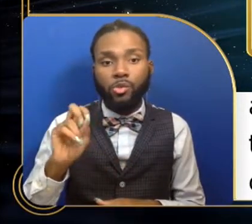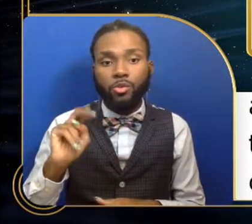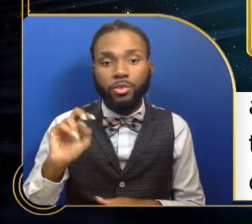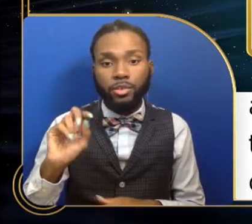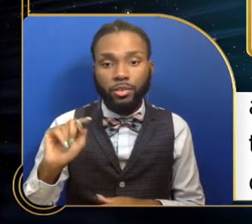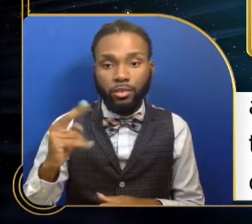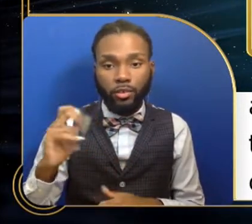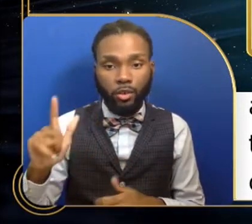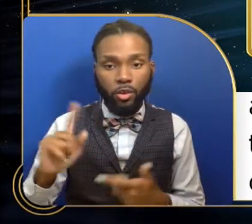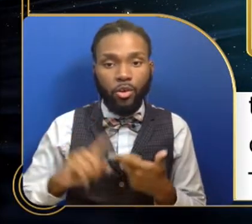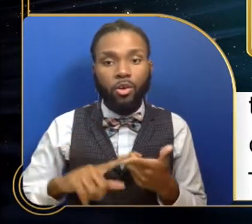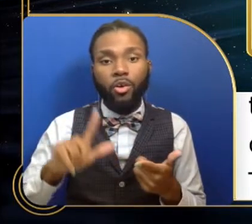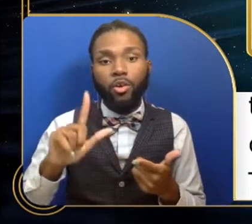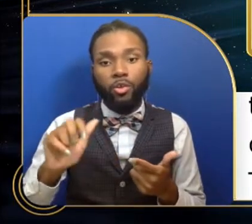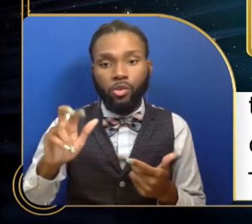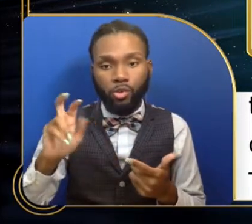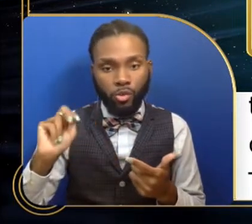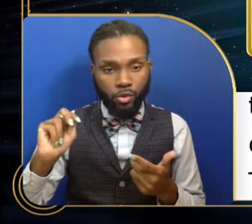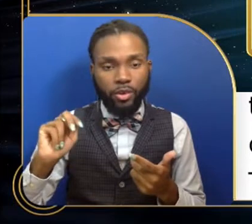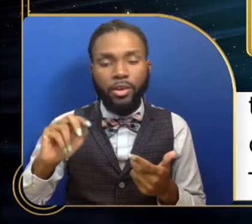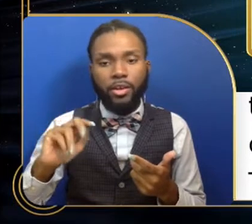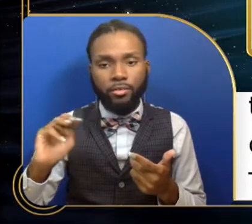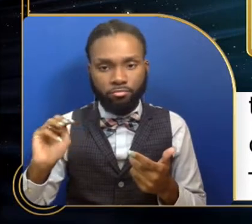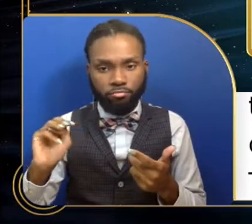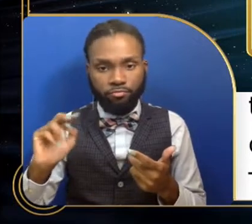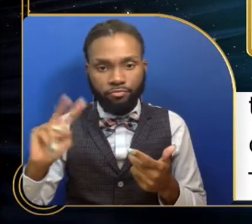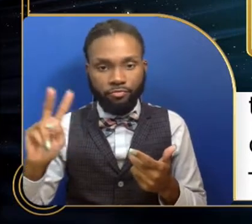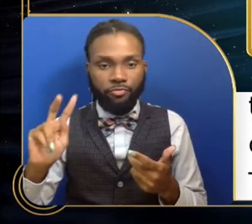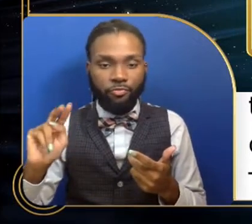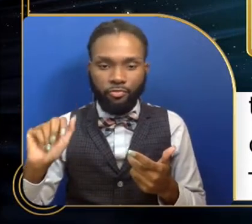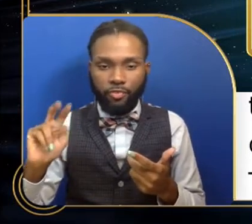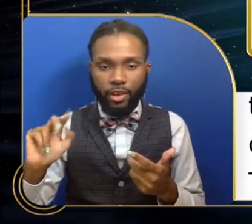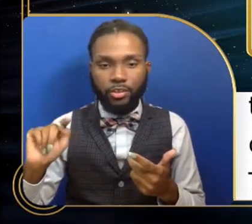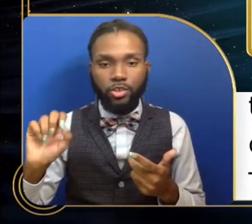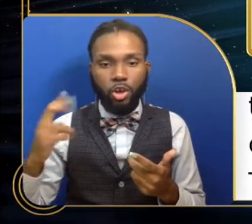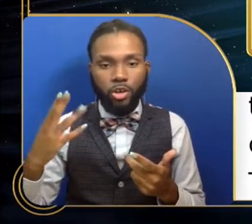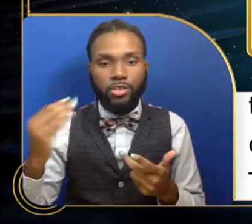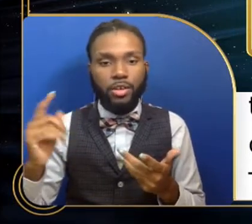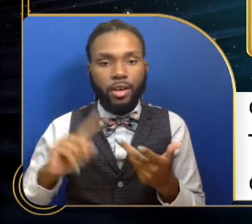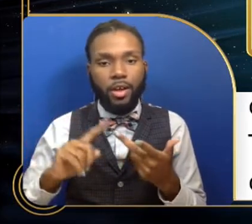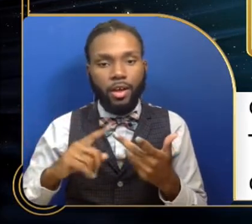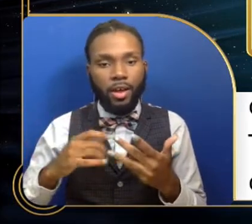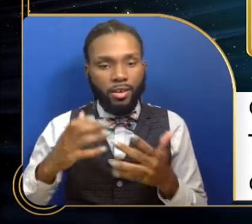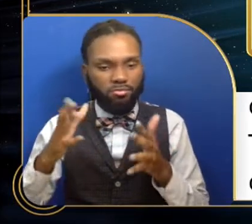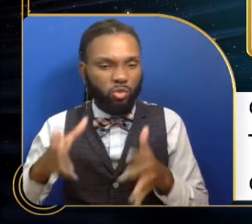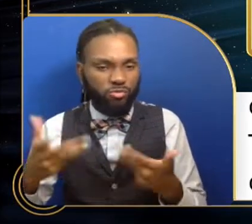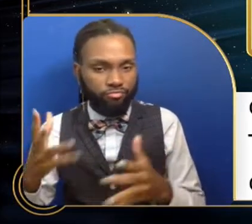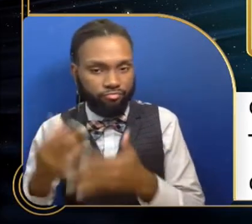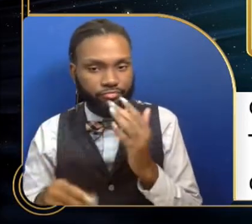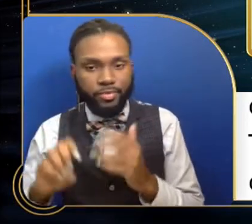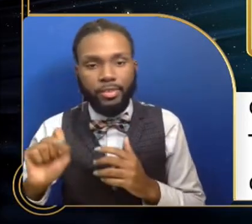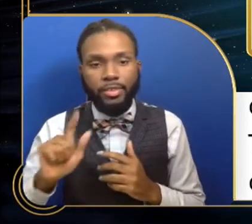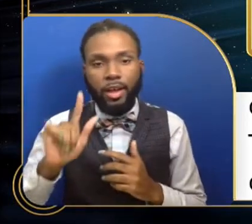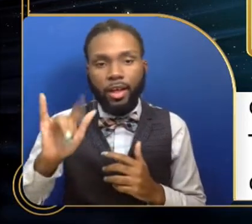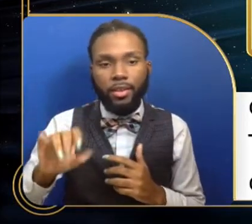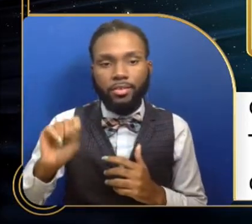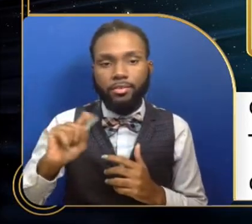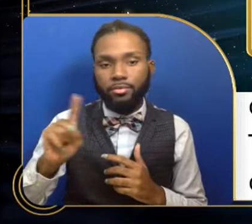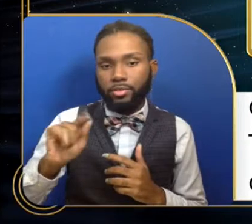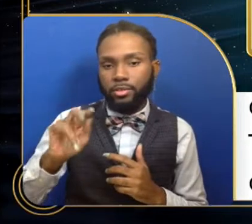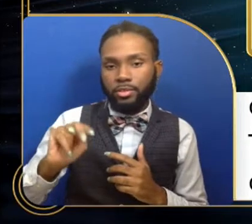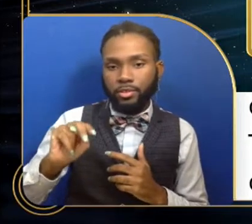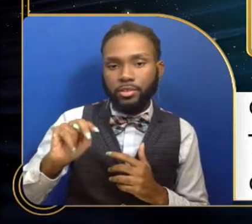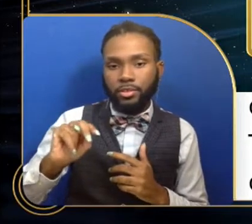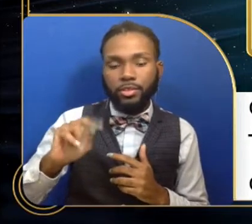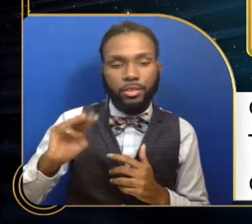and posthumously, Sally Zinman. Each one of them embodies the spirit of these awards. Each of them has